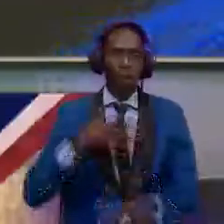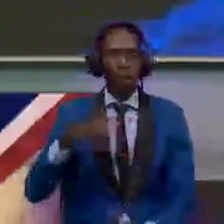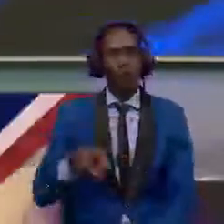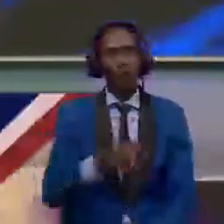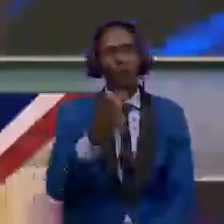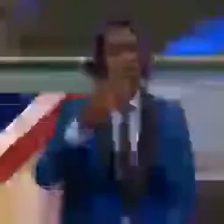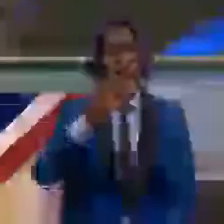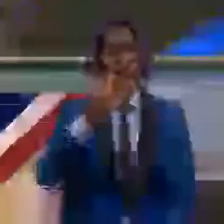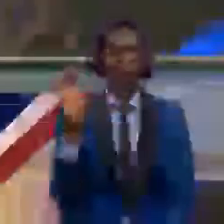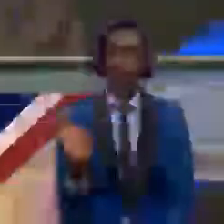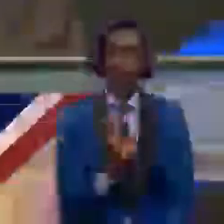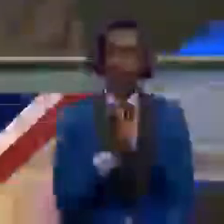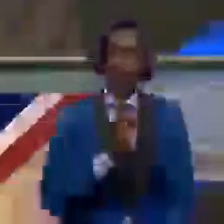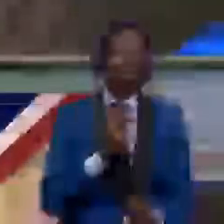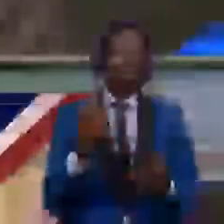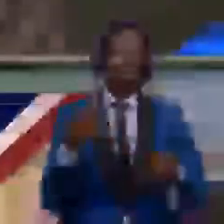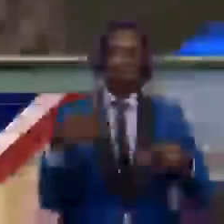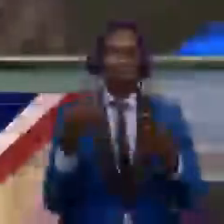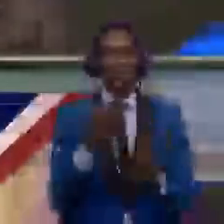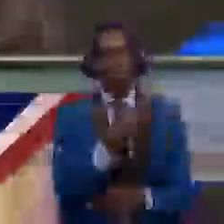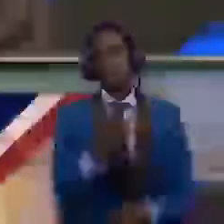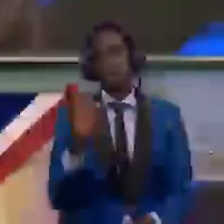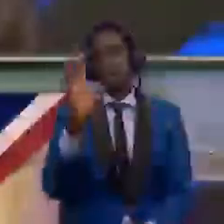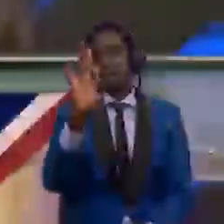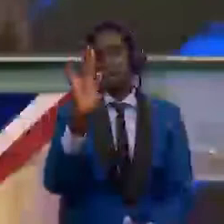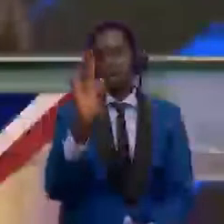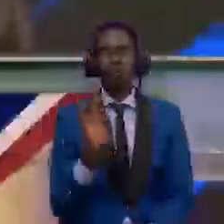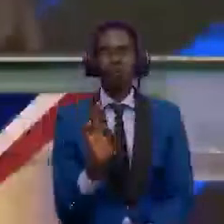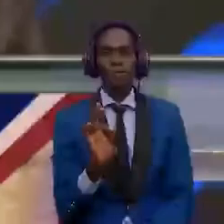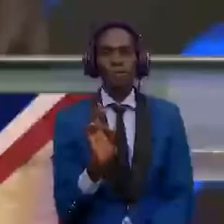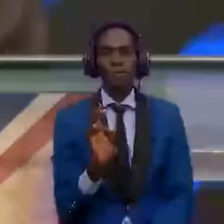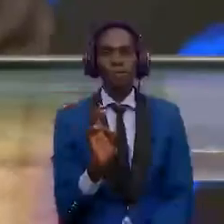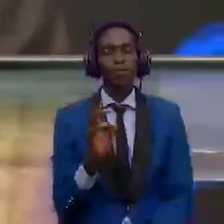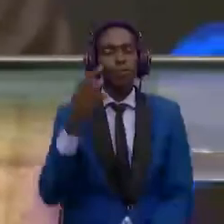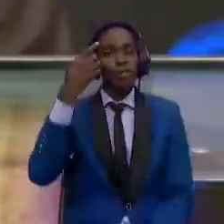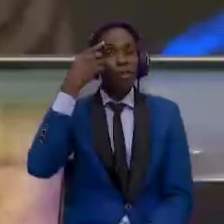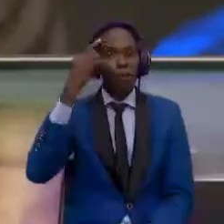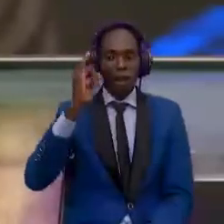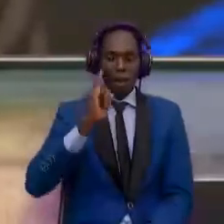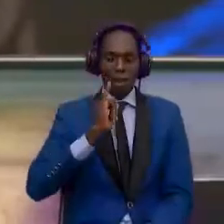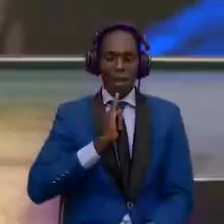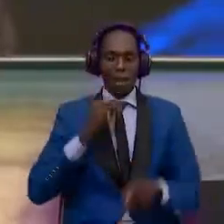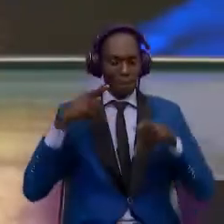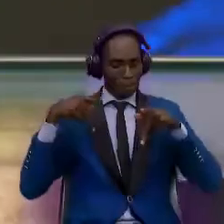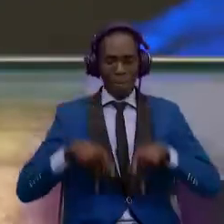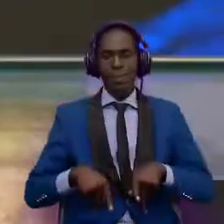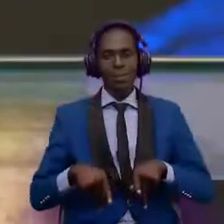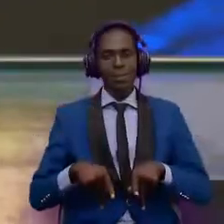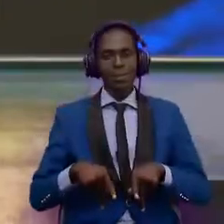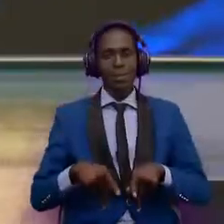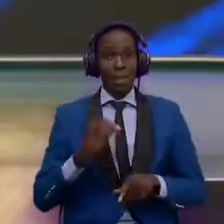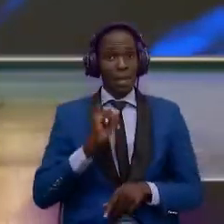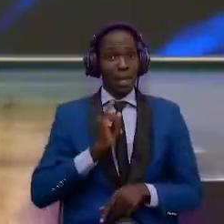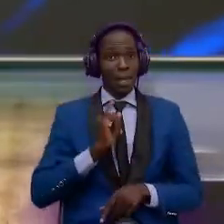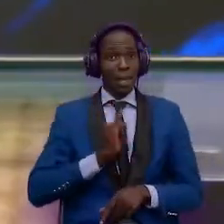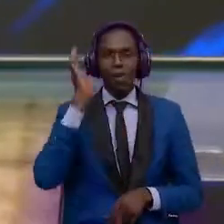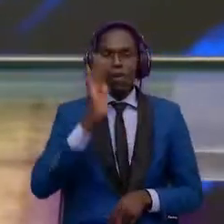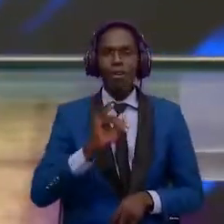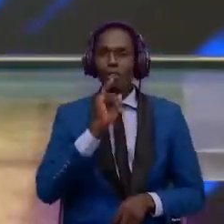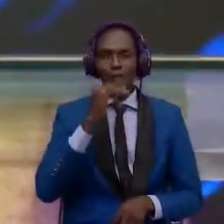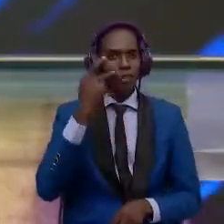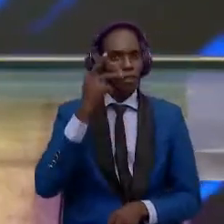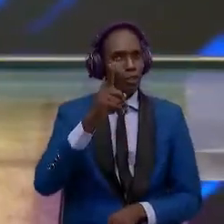whithersoever I go. And then in verse 7 it says, in verse 7, for I personal, I will not see